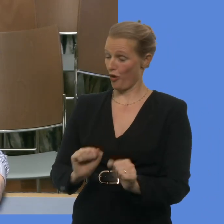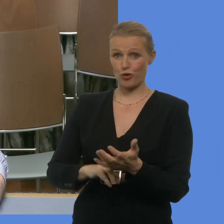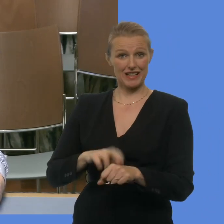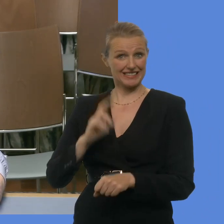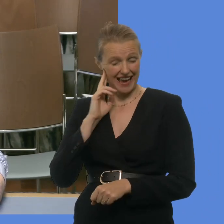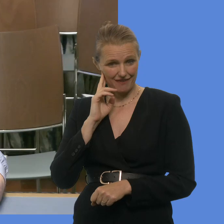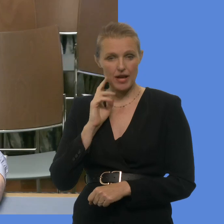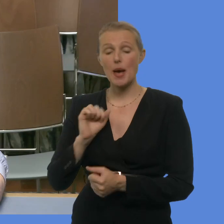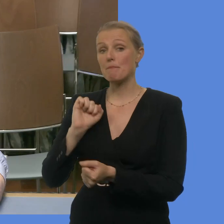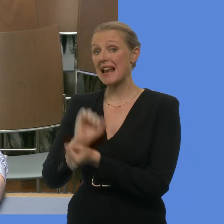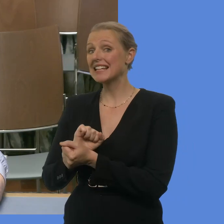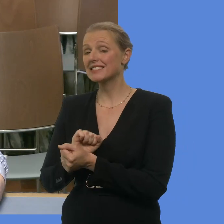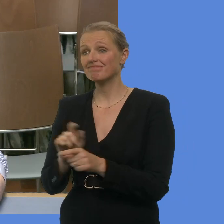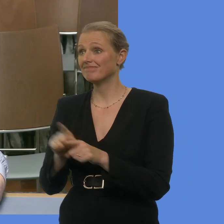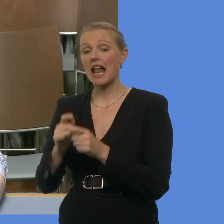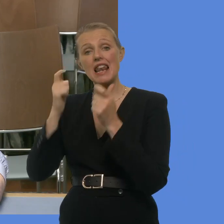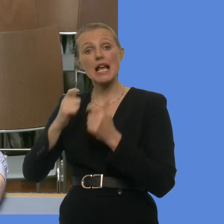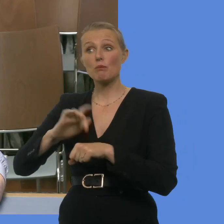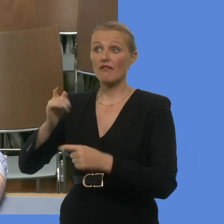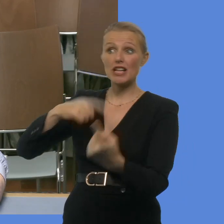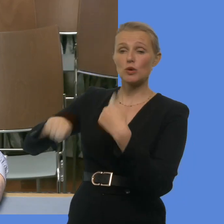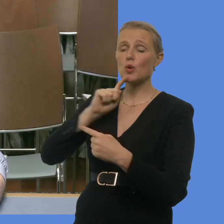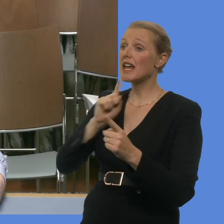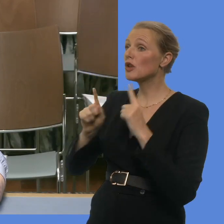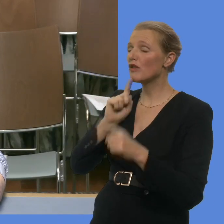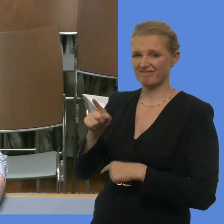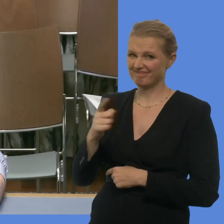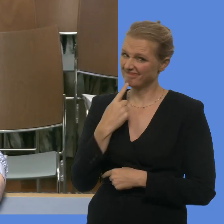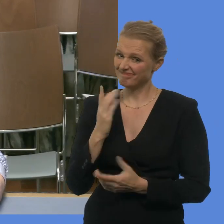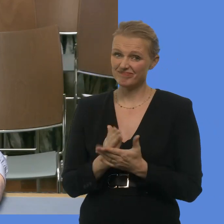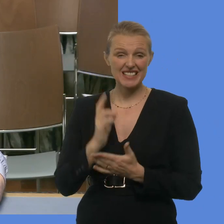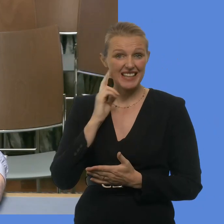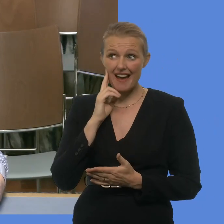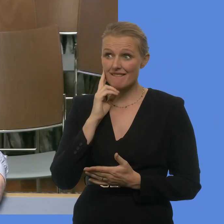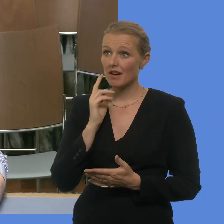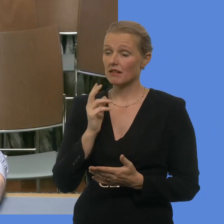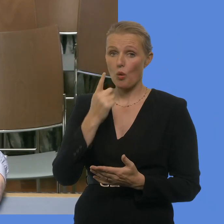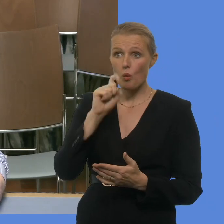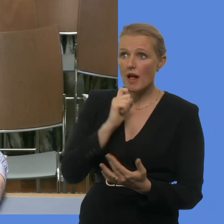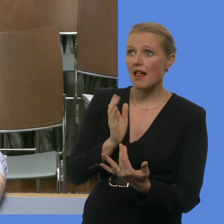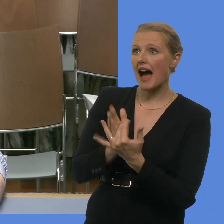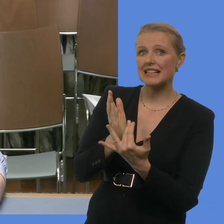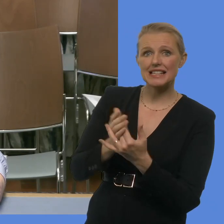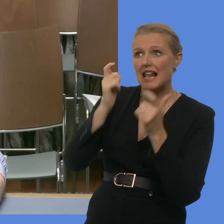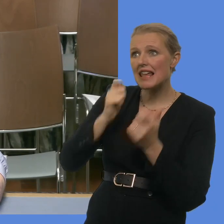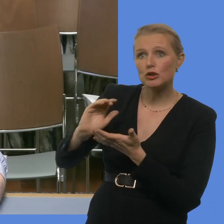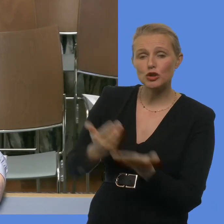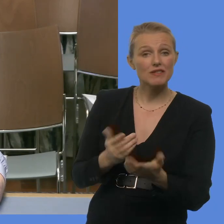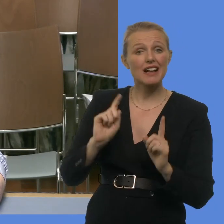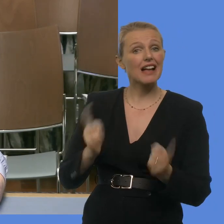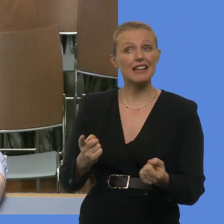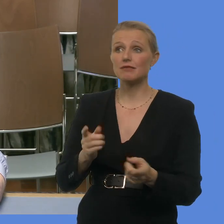police officers and legal professionals interviewed as part of that survey believed that deaf people were less likely to use legal services such